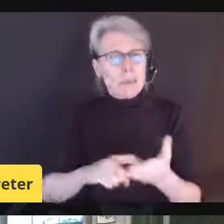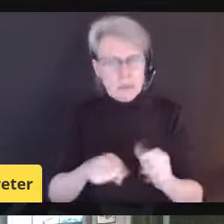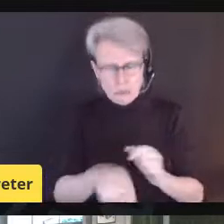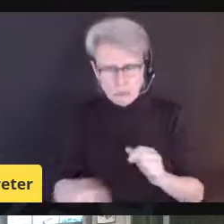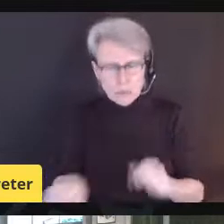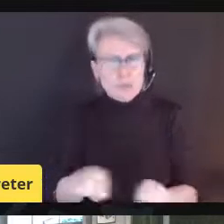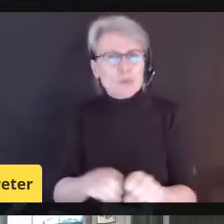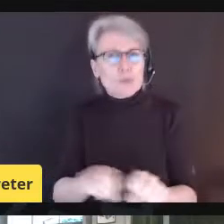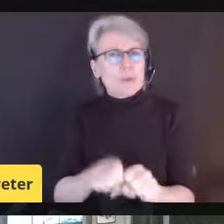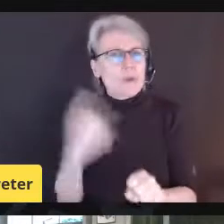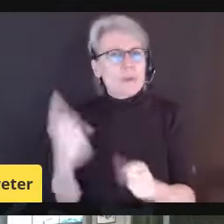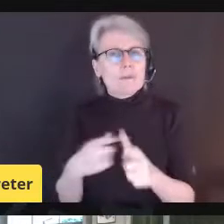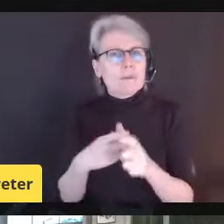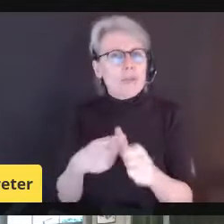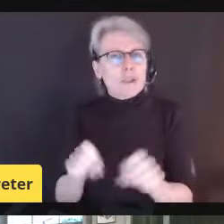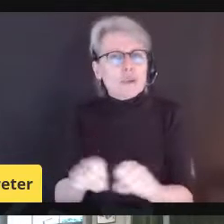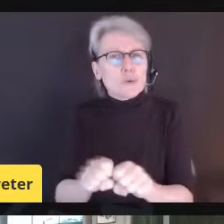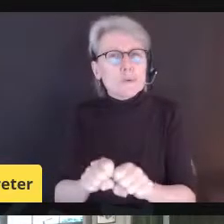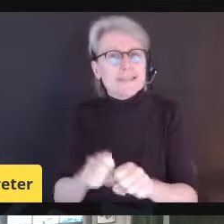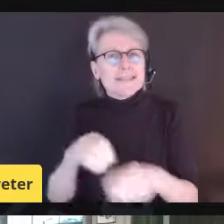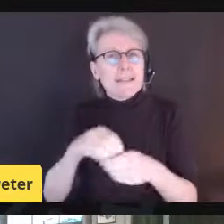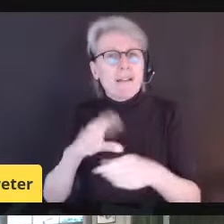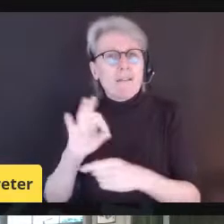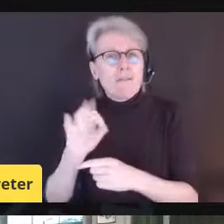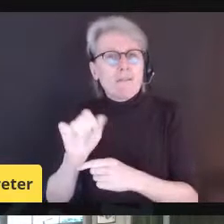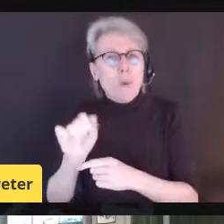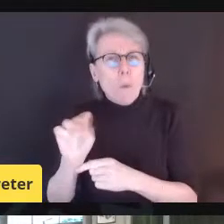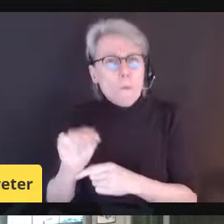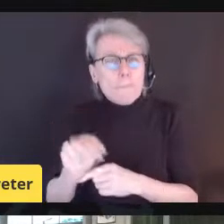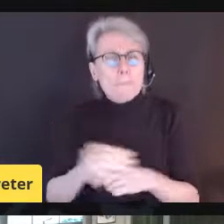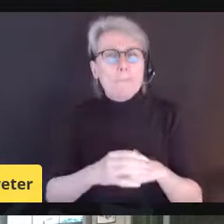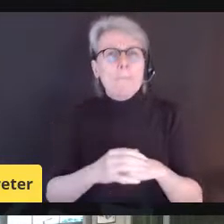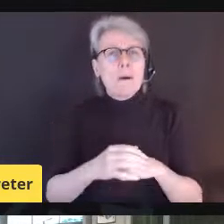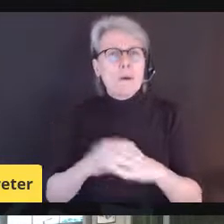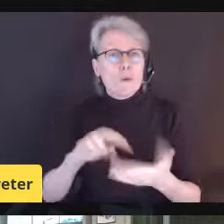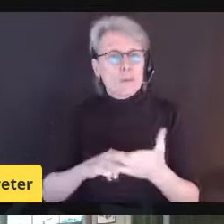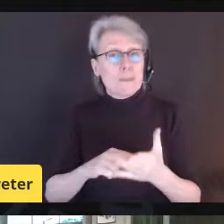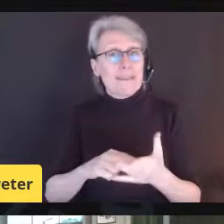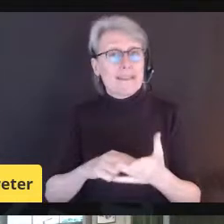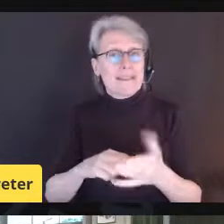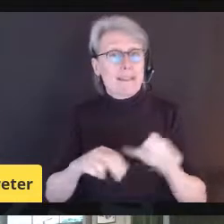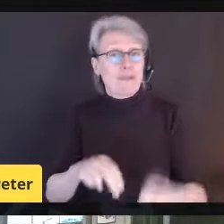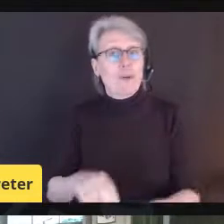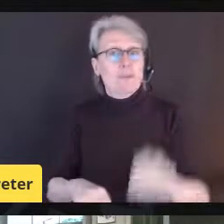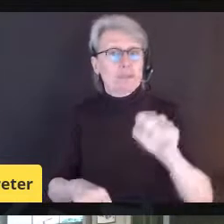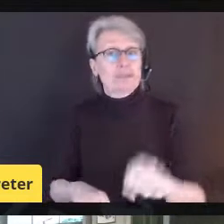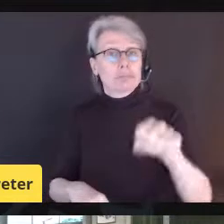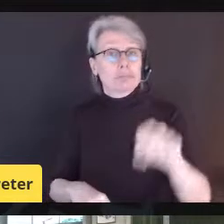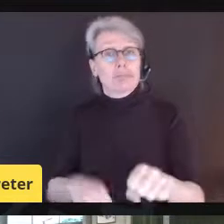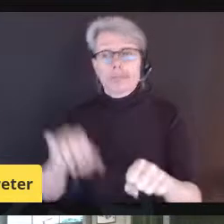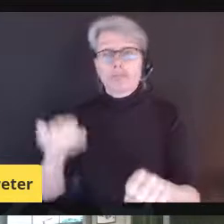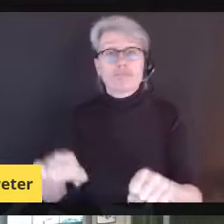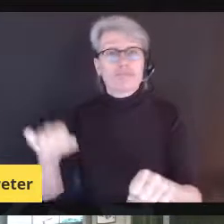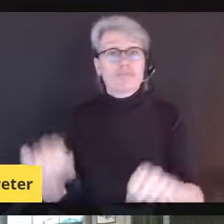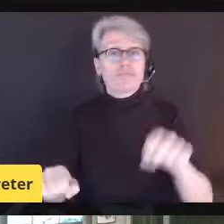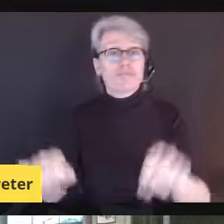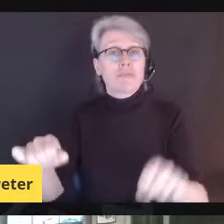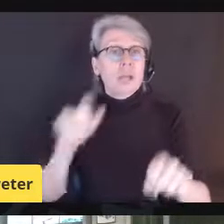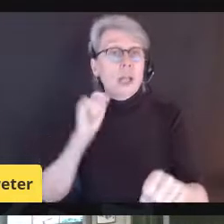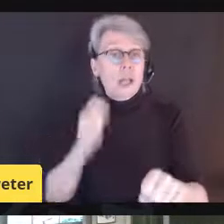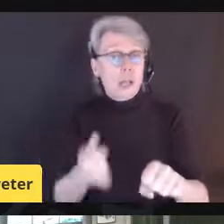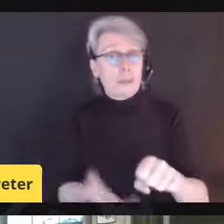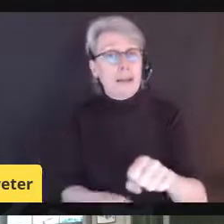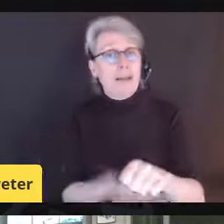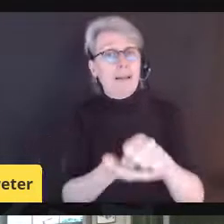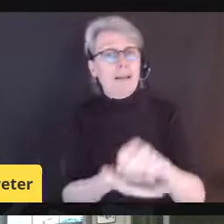with like certain types of foam and other things that give it high buoyancy, which means that it's gonna work as a mini flotation